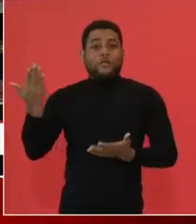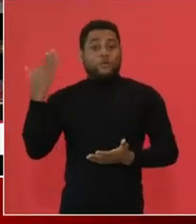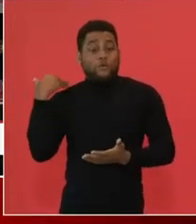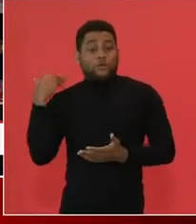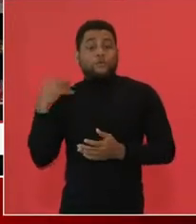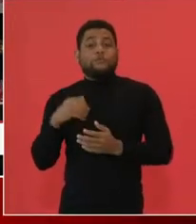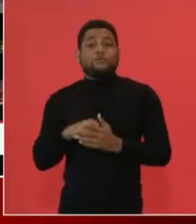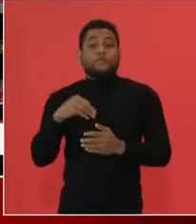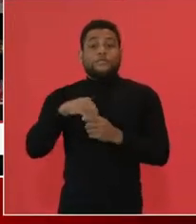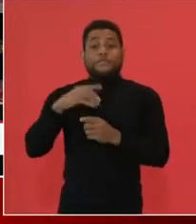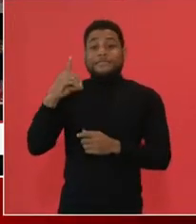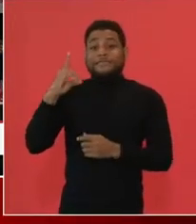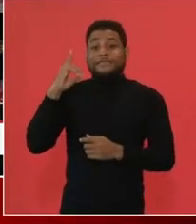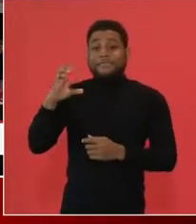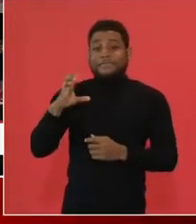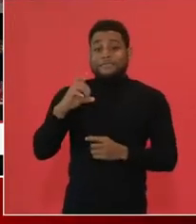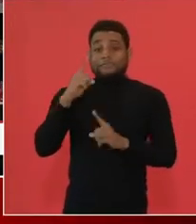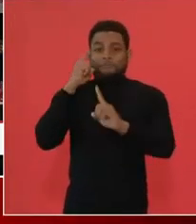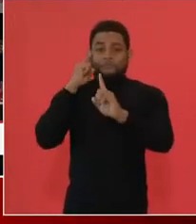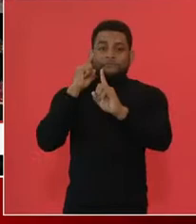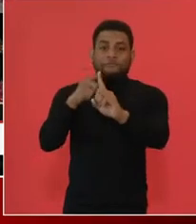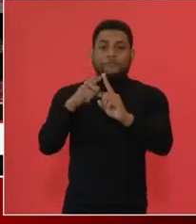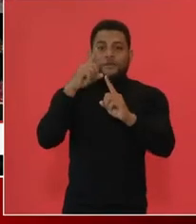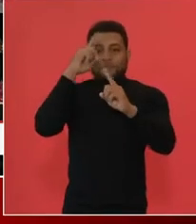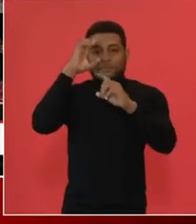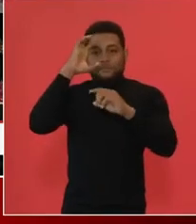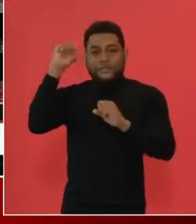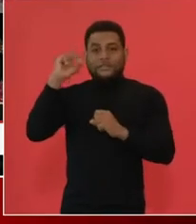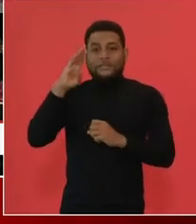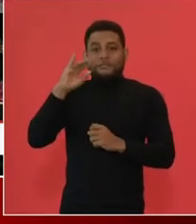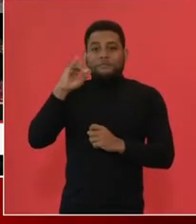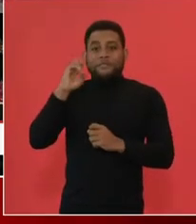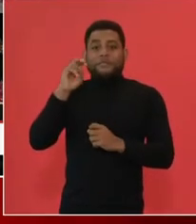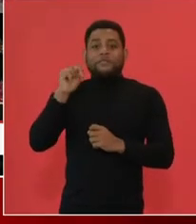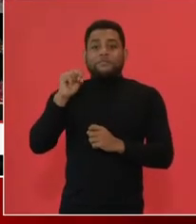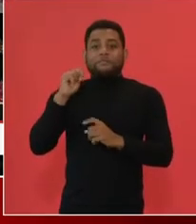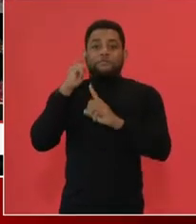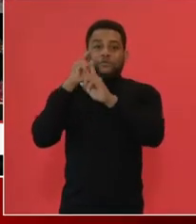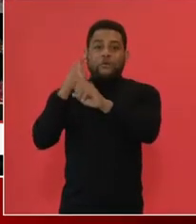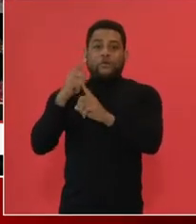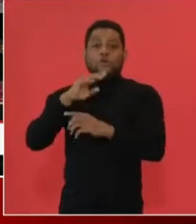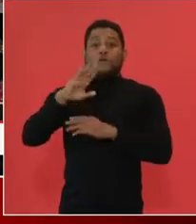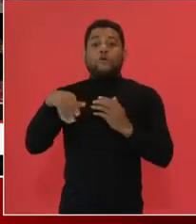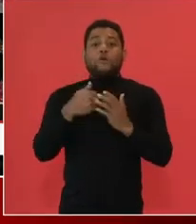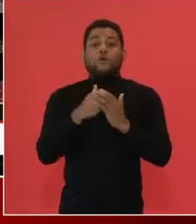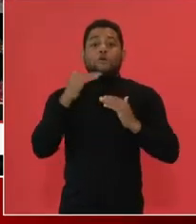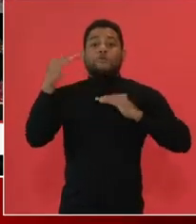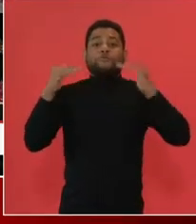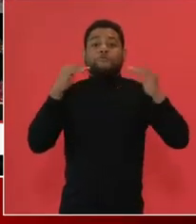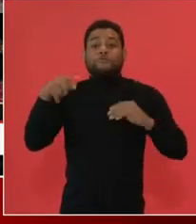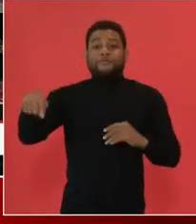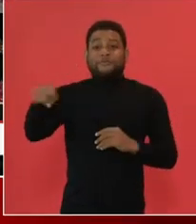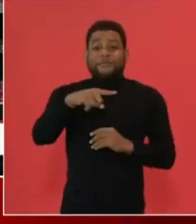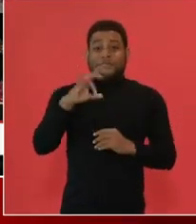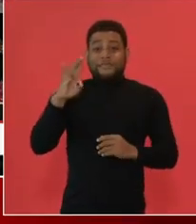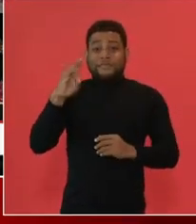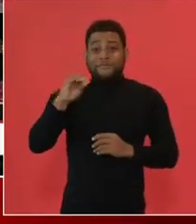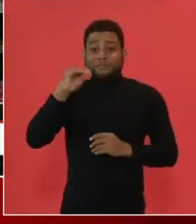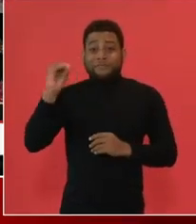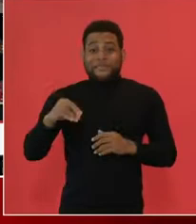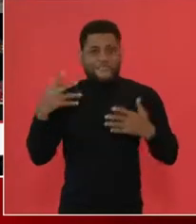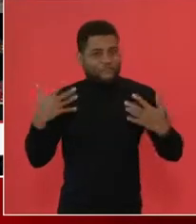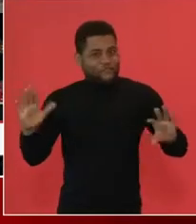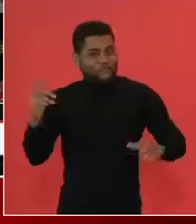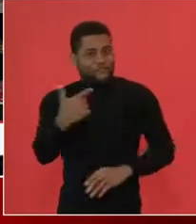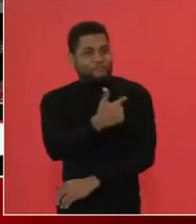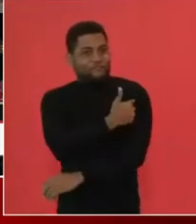President Biden's goal of having all adults, 70% of them vaccinated by July 4th. We